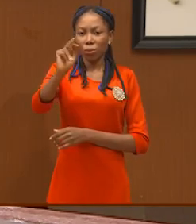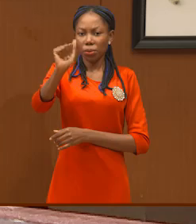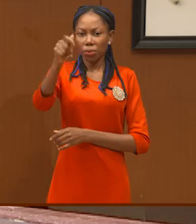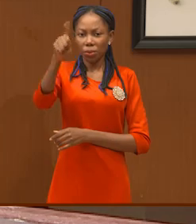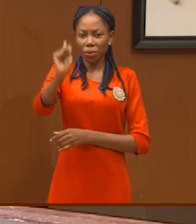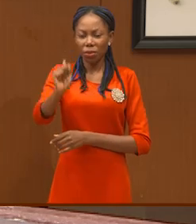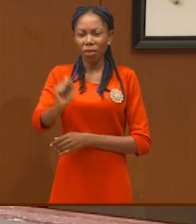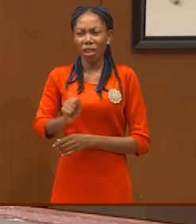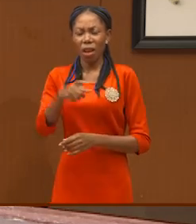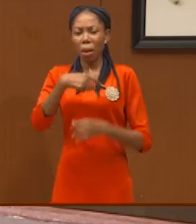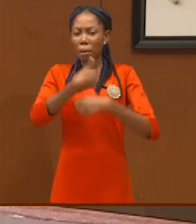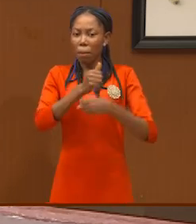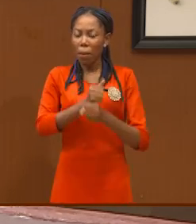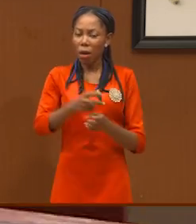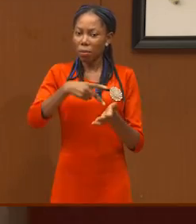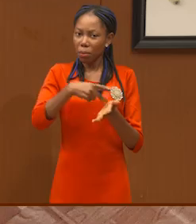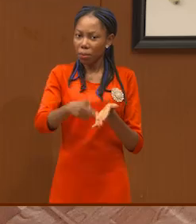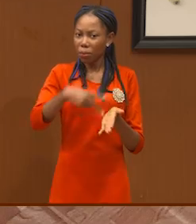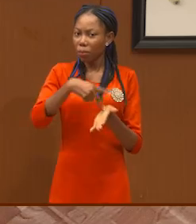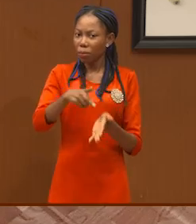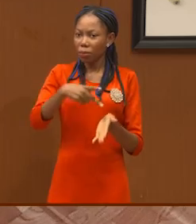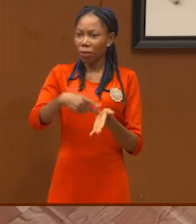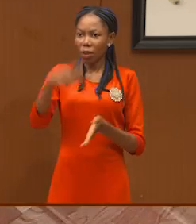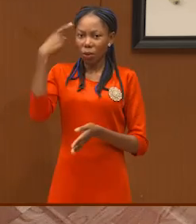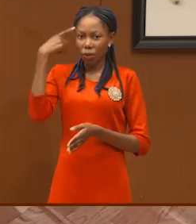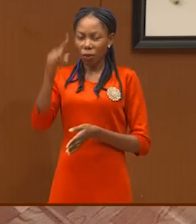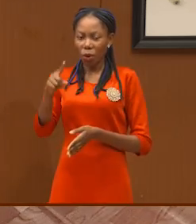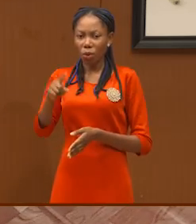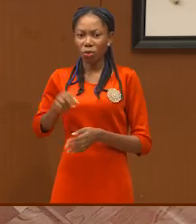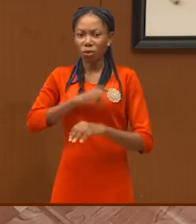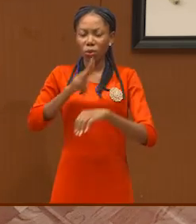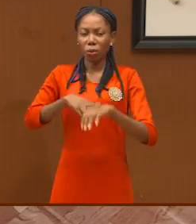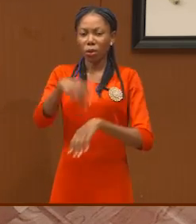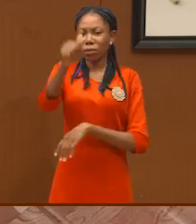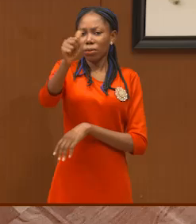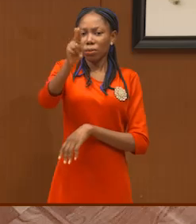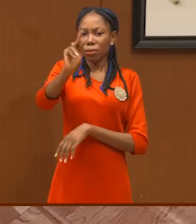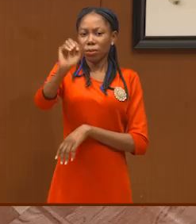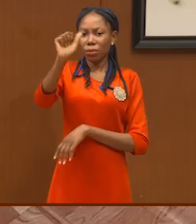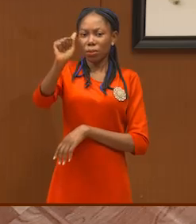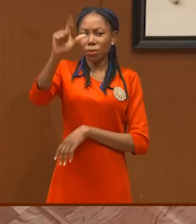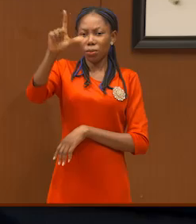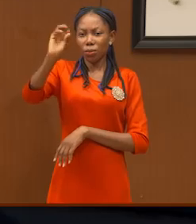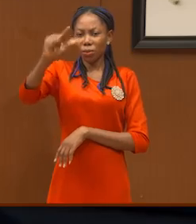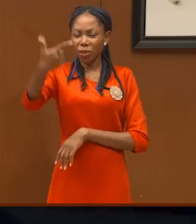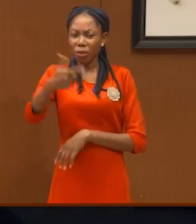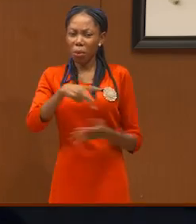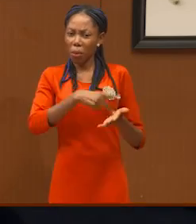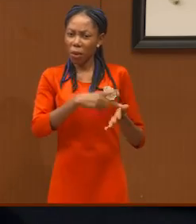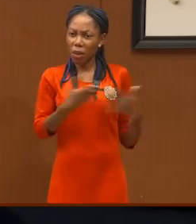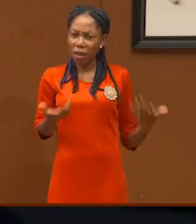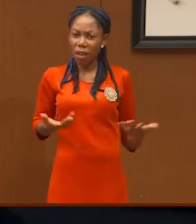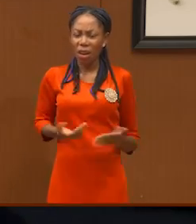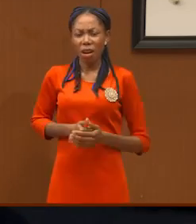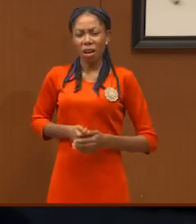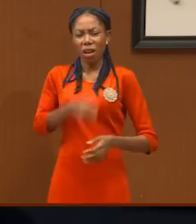make your payment. That was when we're still using analog or whatever something. Pay your bill, pay your bill. Instead of paying the